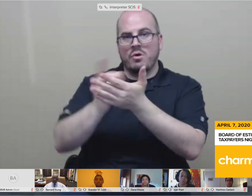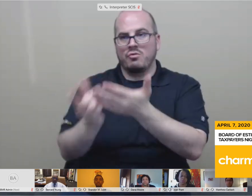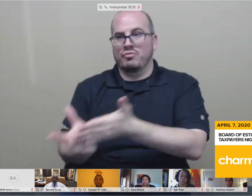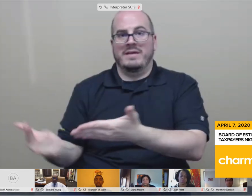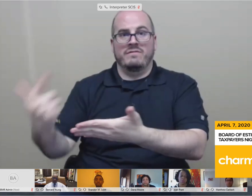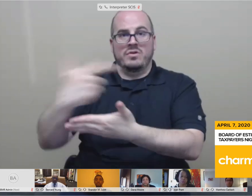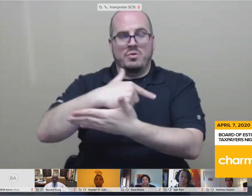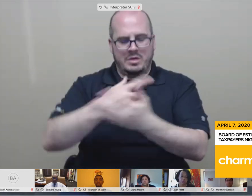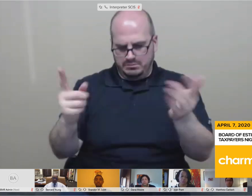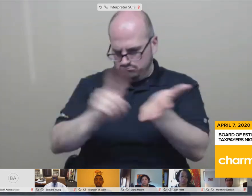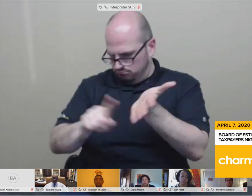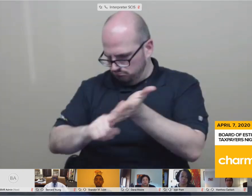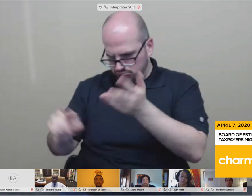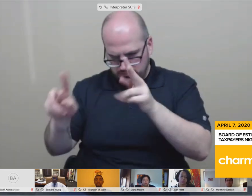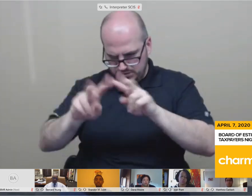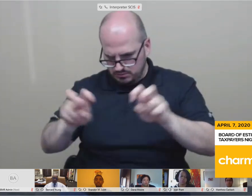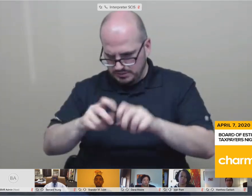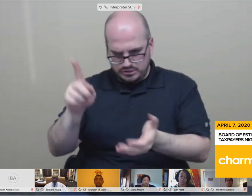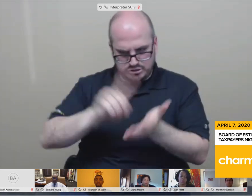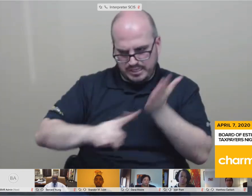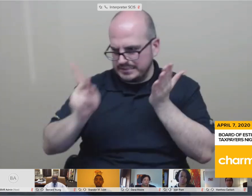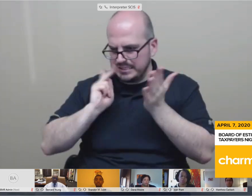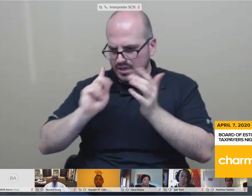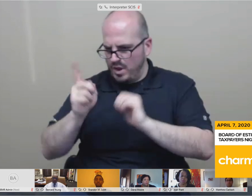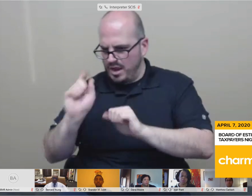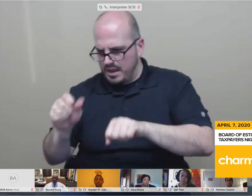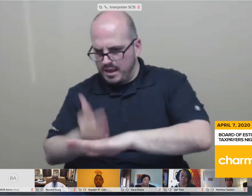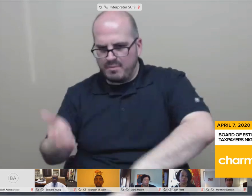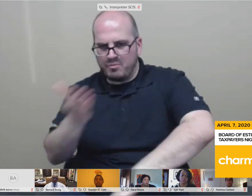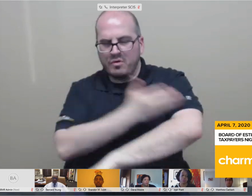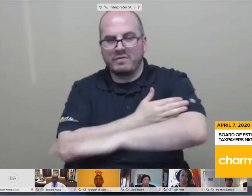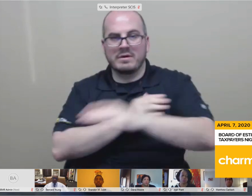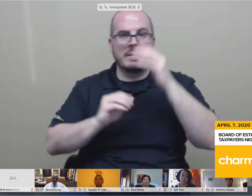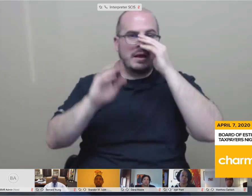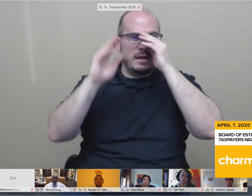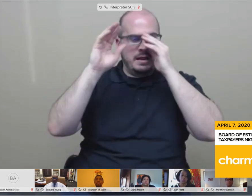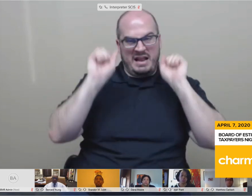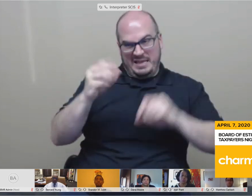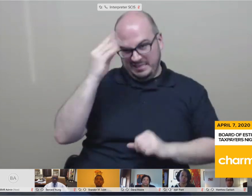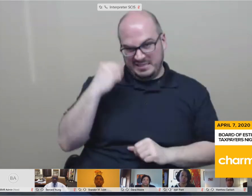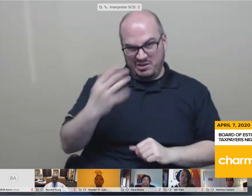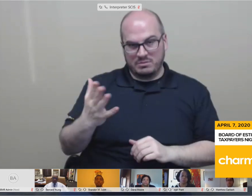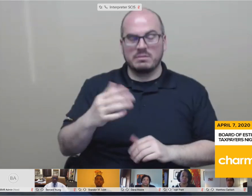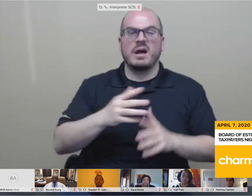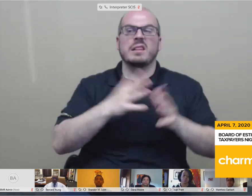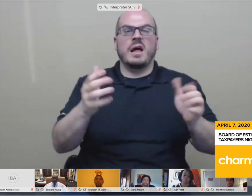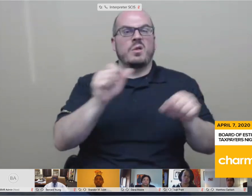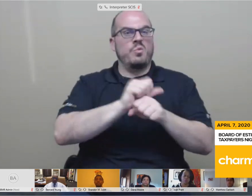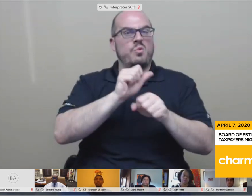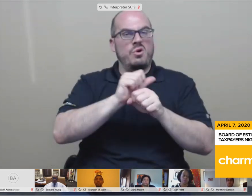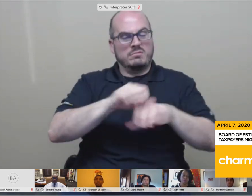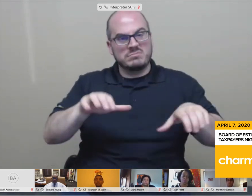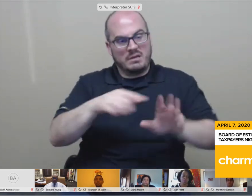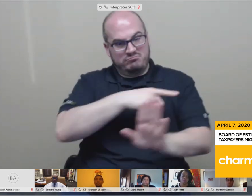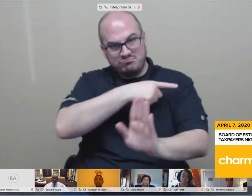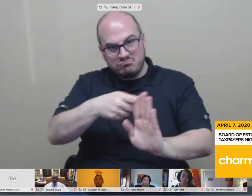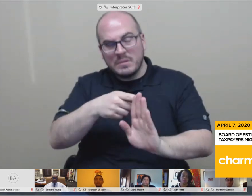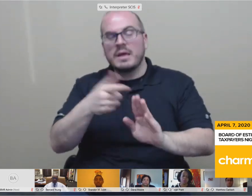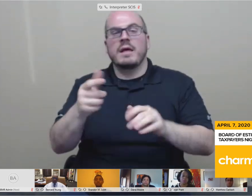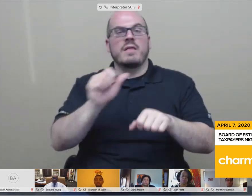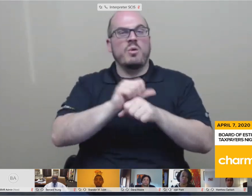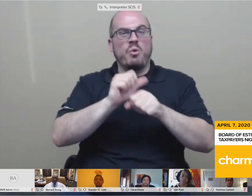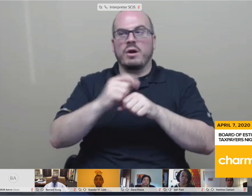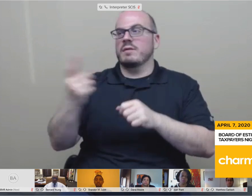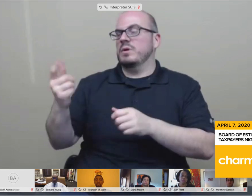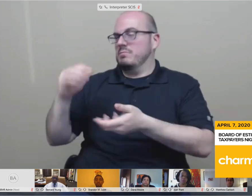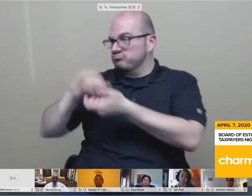you for sure, just from the last couple of weeks, a lot of that work that was done, including the pre-planning work I was speaking about with the agencies that